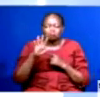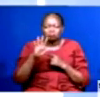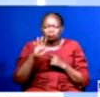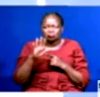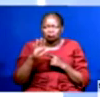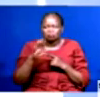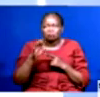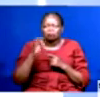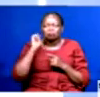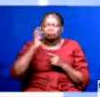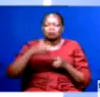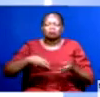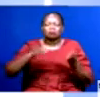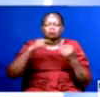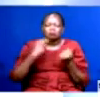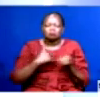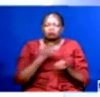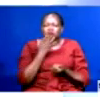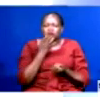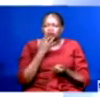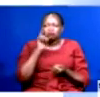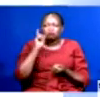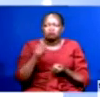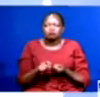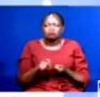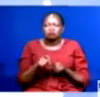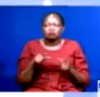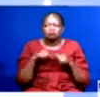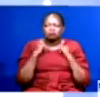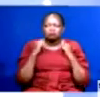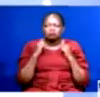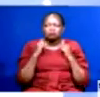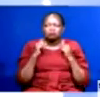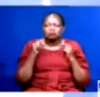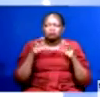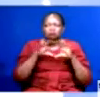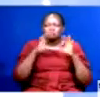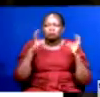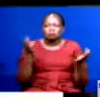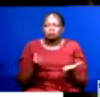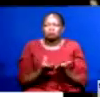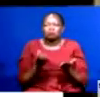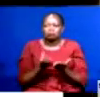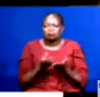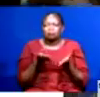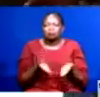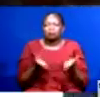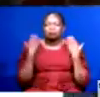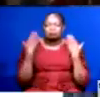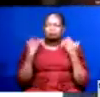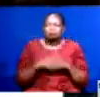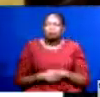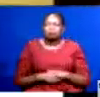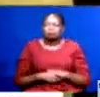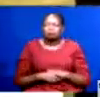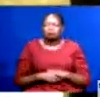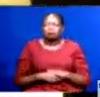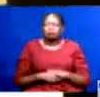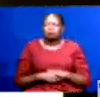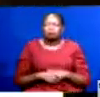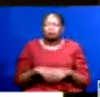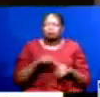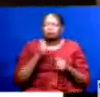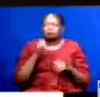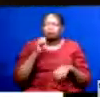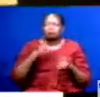God will give us favor. We shall host ya dunia mzima hapa Meru. And Naerikop took gold in